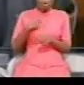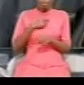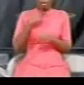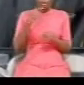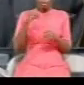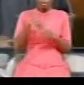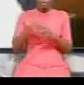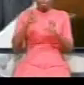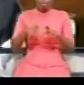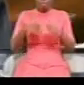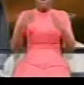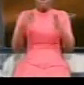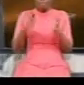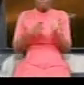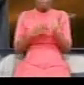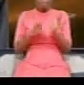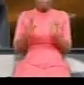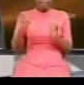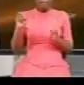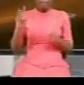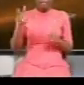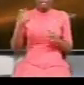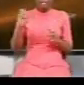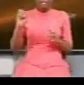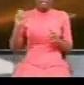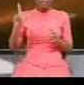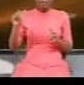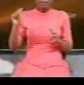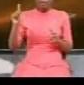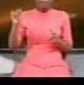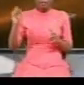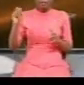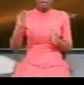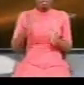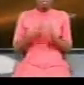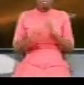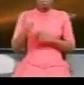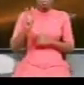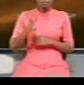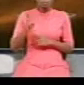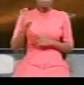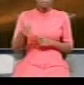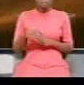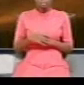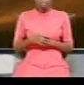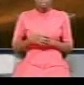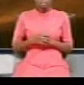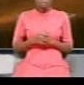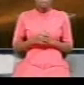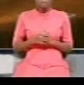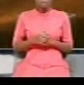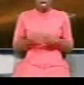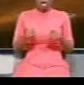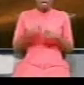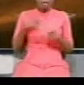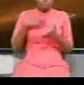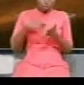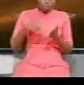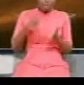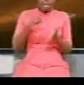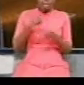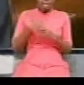in Revelation chapter 22. Revelation chapter 22, as we read in